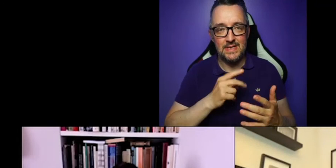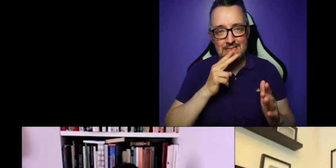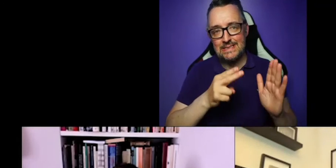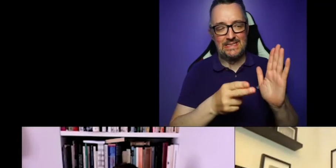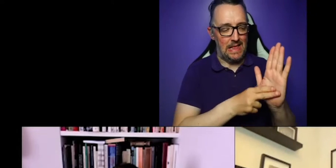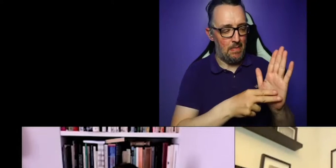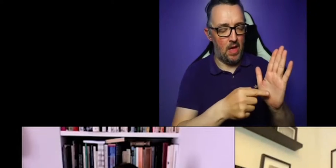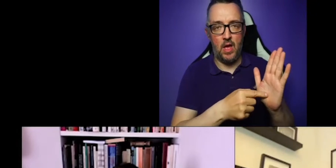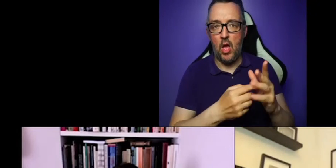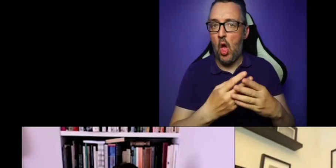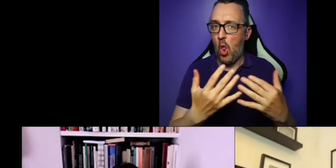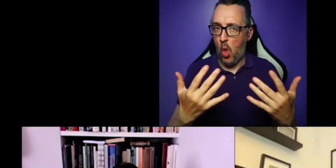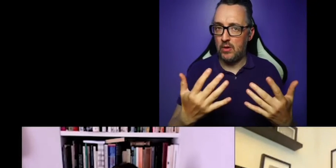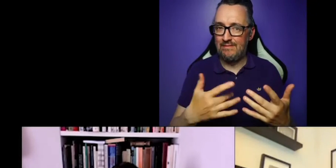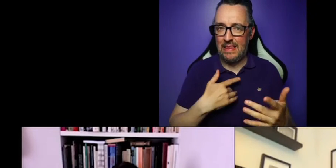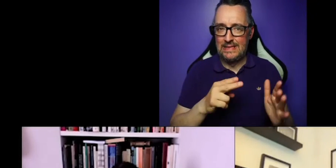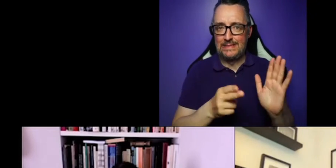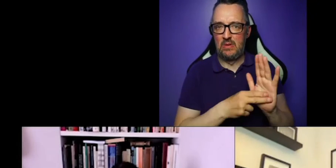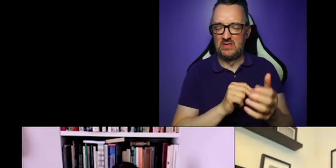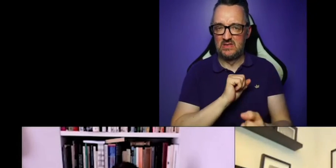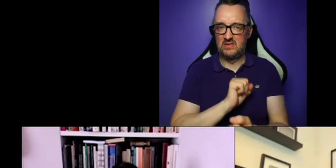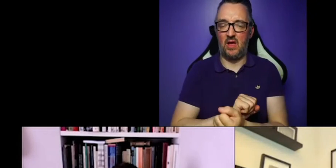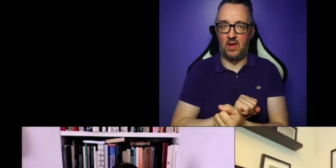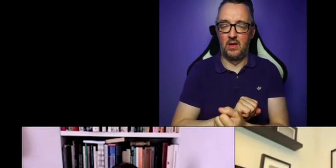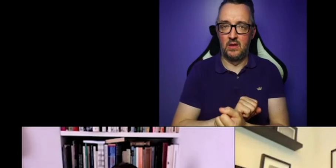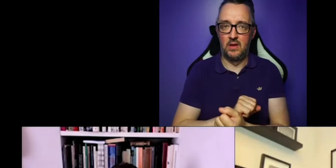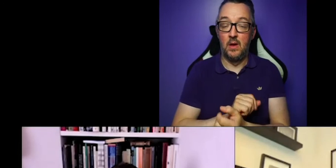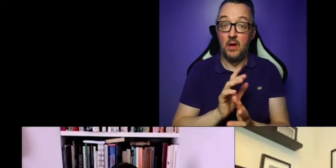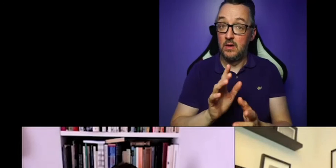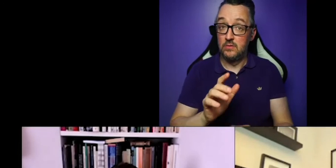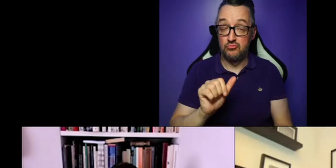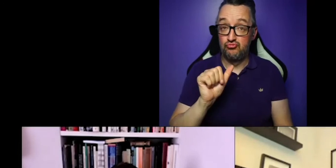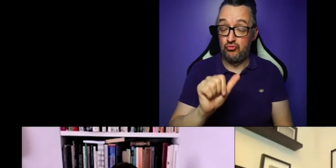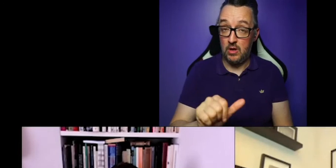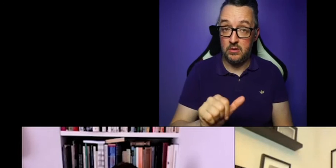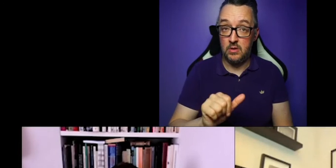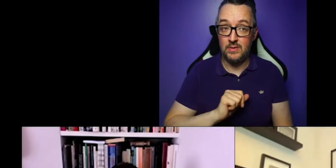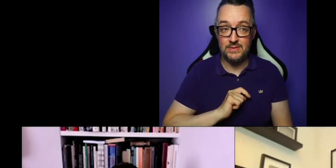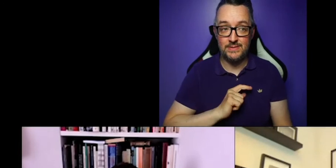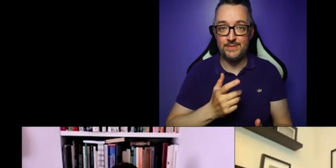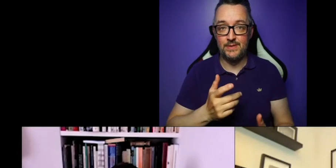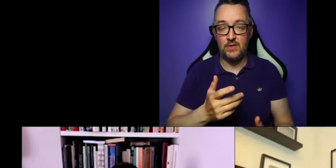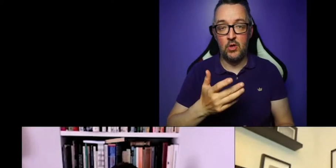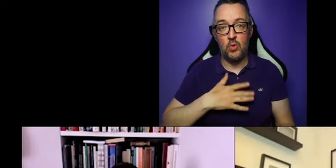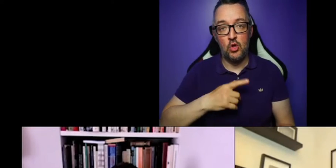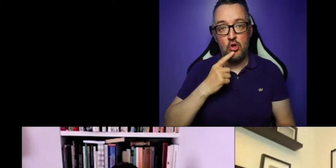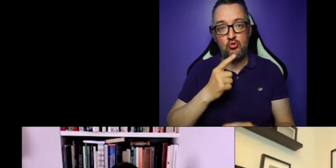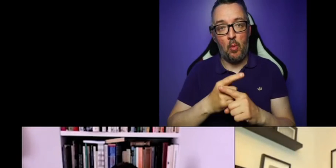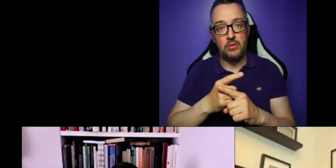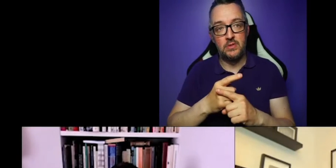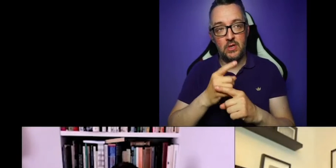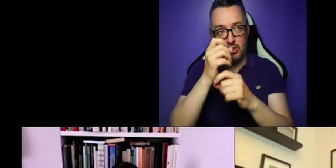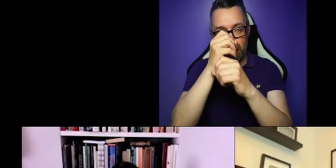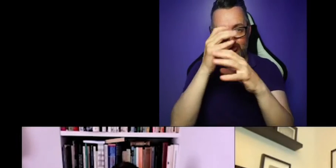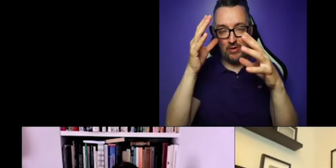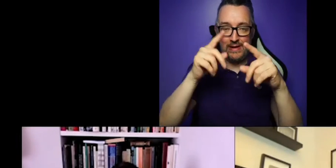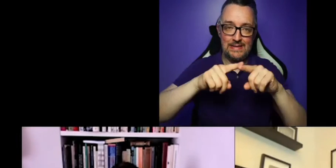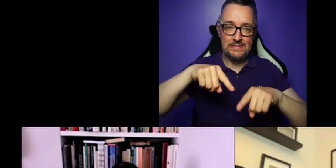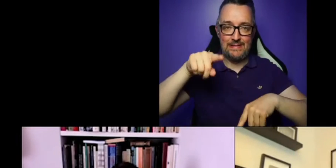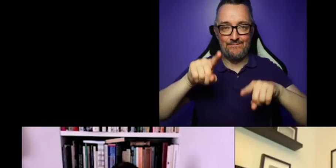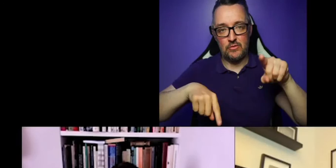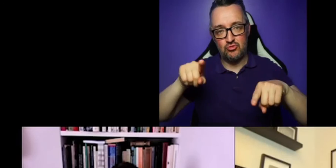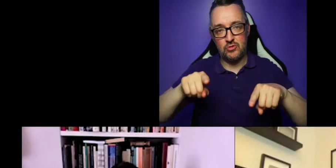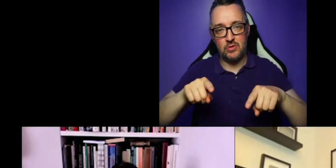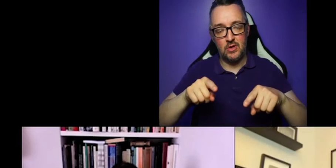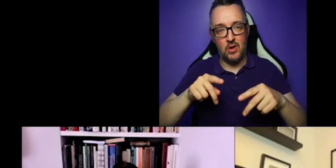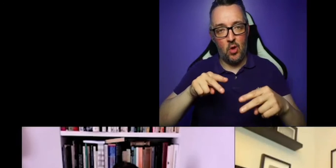trapped in stigma, mm-hmm. and it's correct, because there are places where you can't talk about being a neurodivergent or autistic